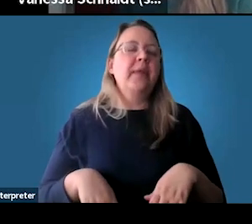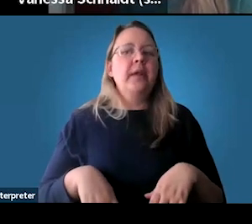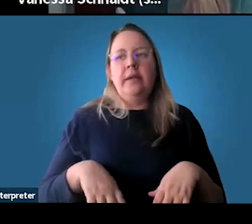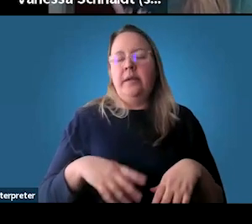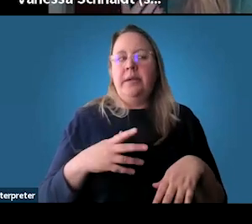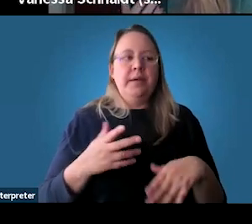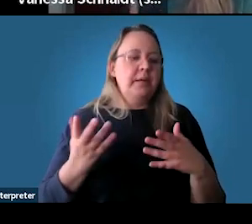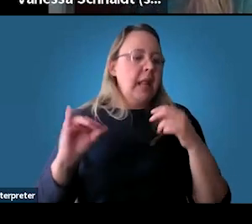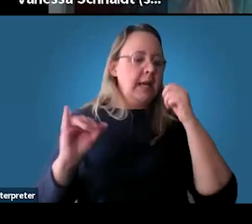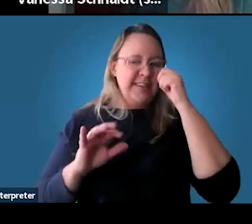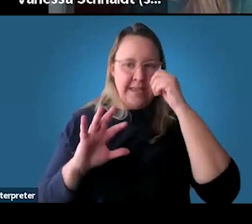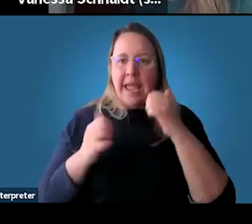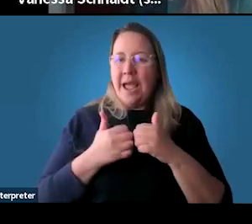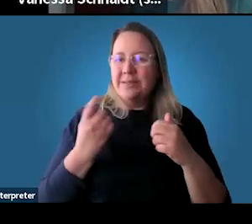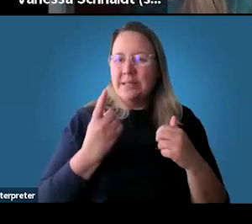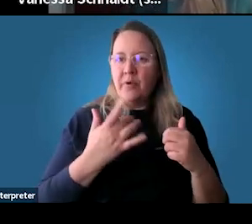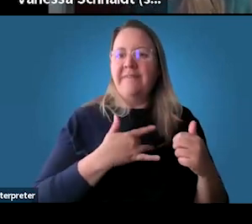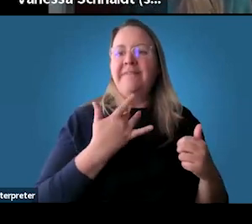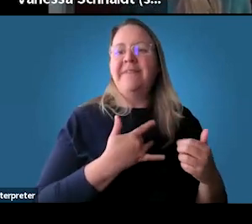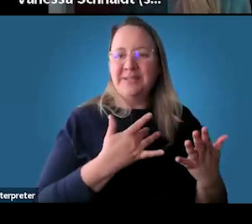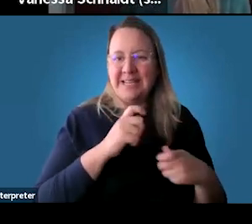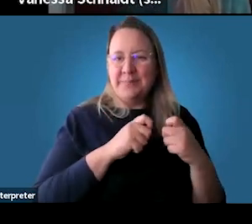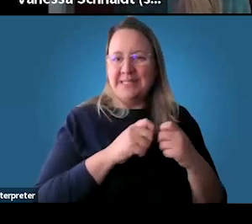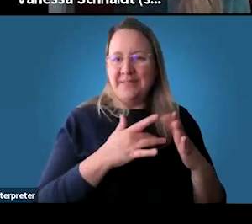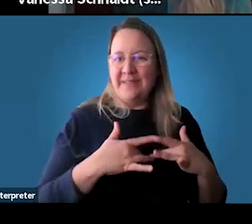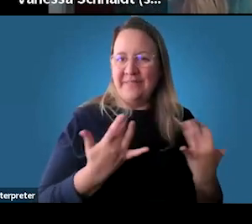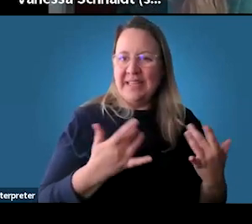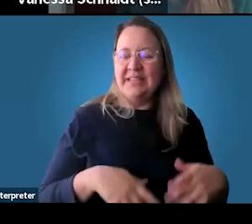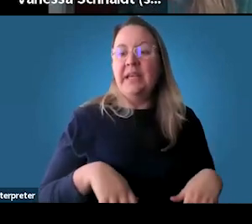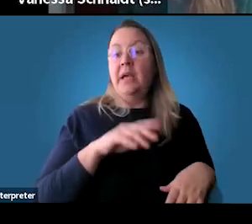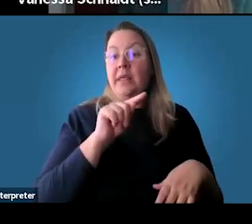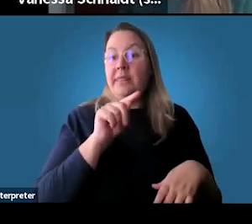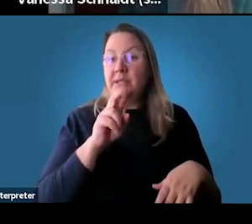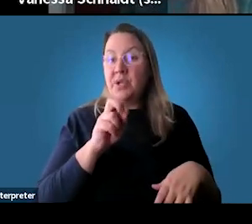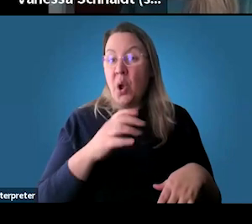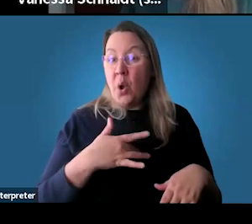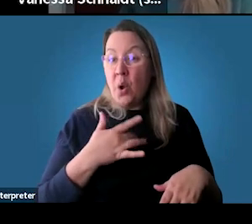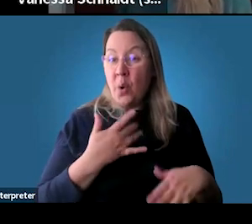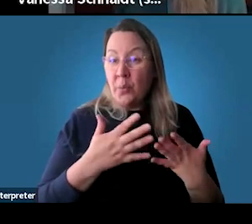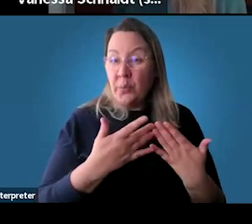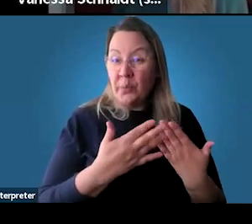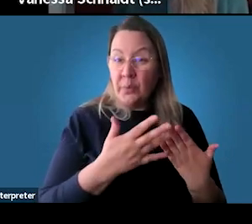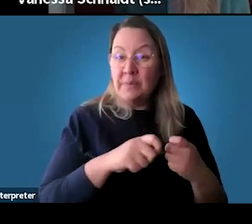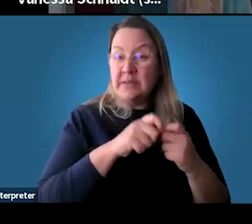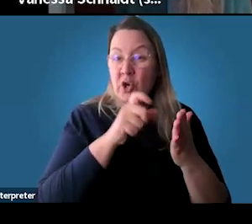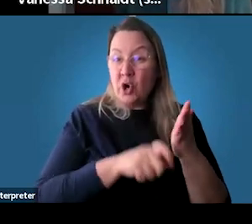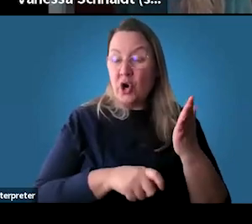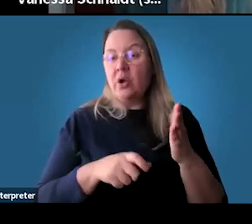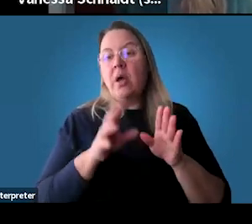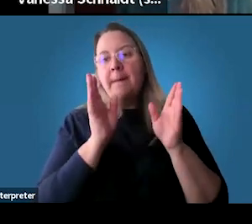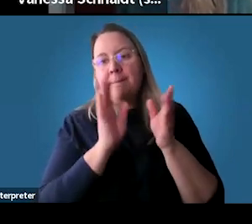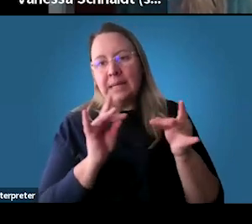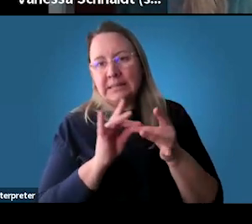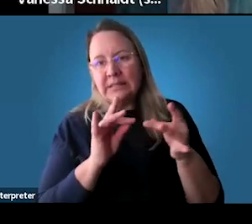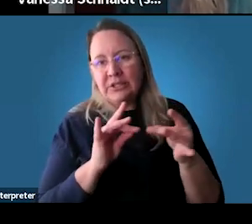data include how someone felt at an event, the tone of a media article, key messages or